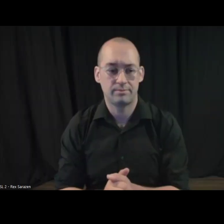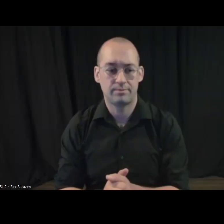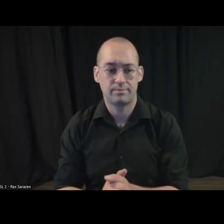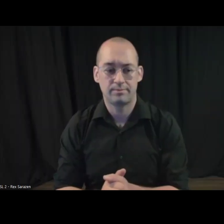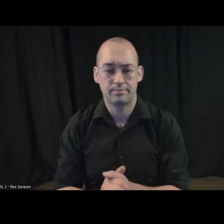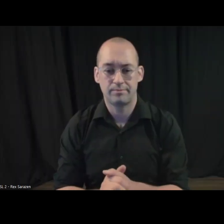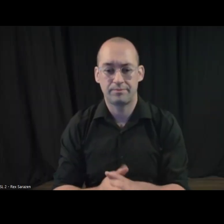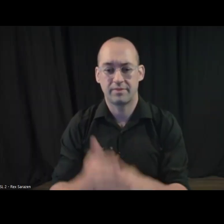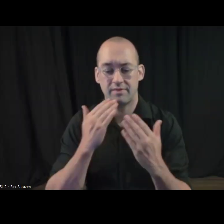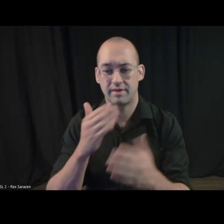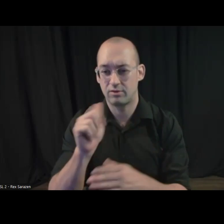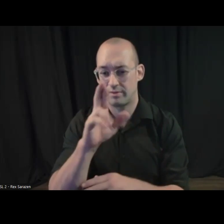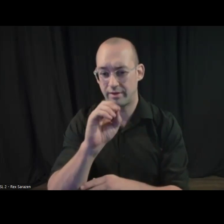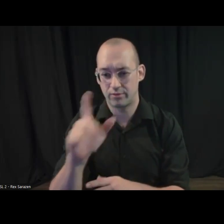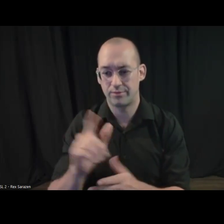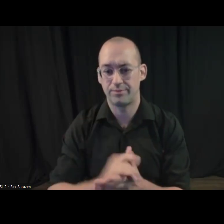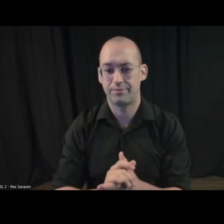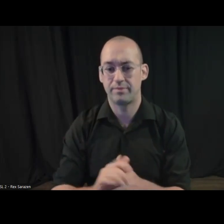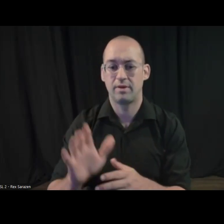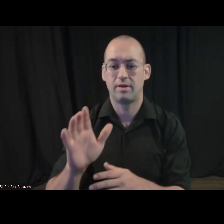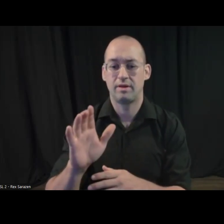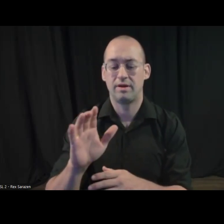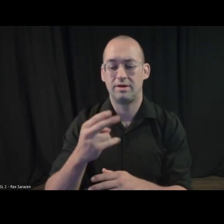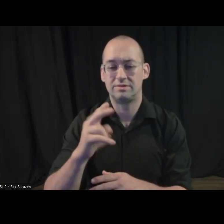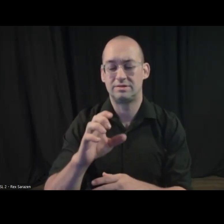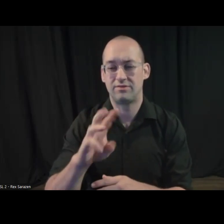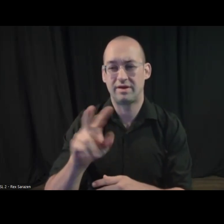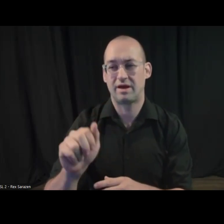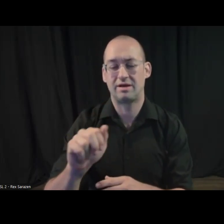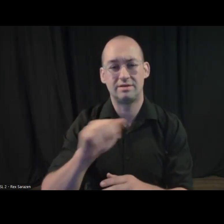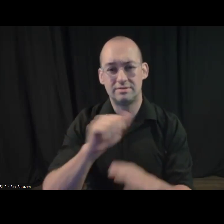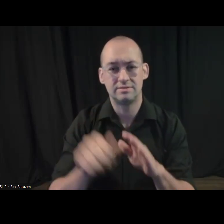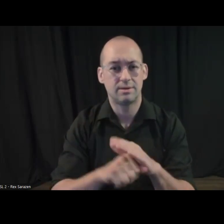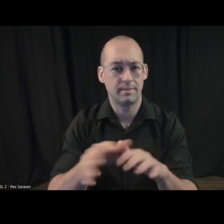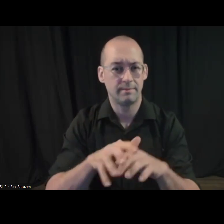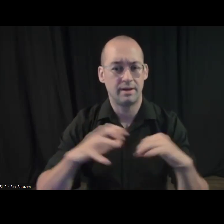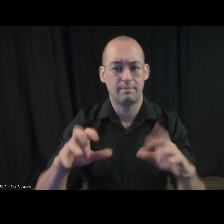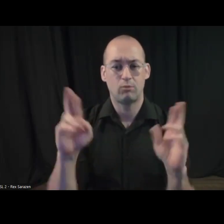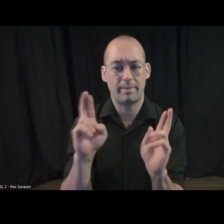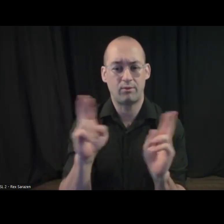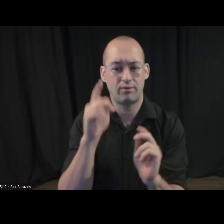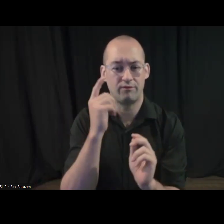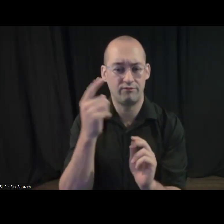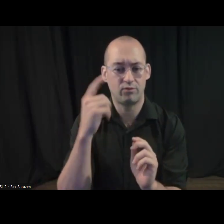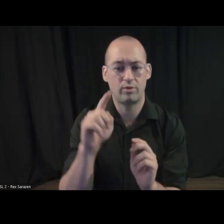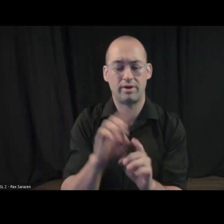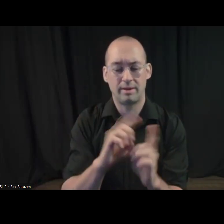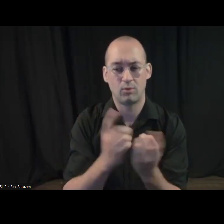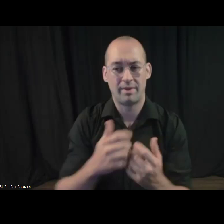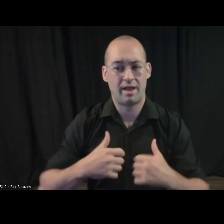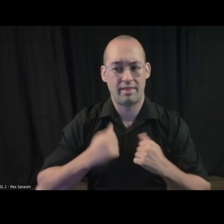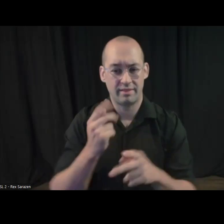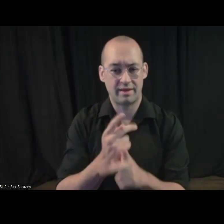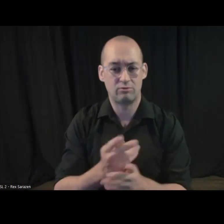Thank you, Carol. So the HCBS subcommittee has been preparing today for the Department of Healthcare